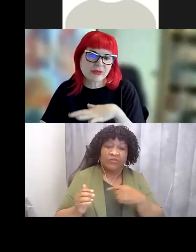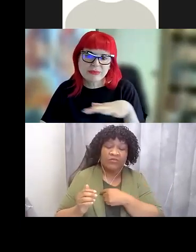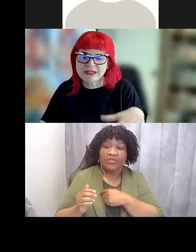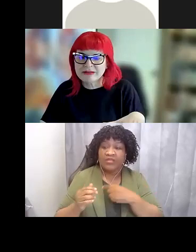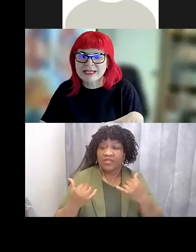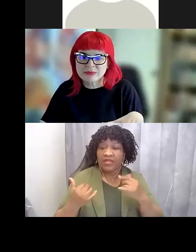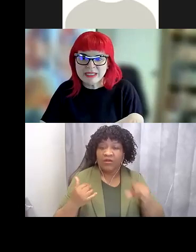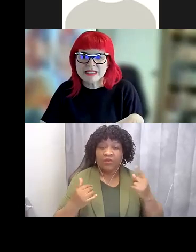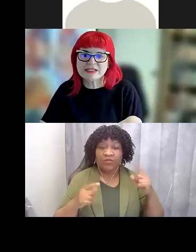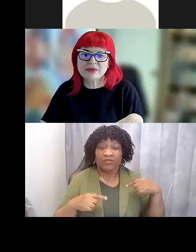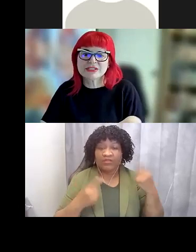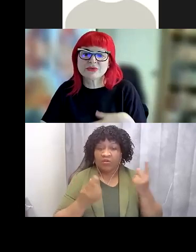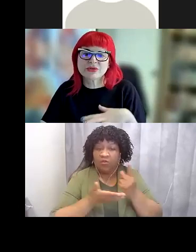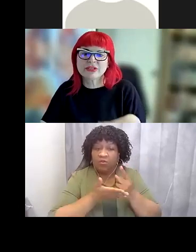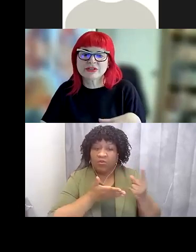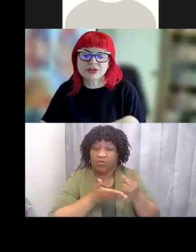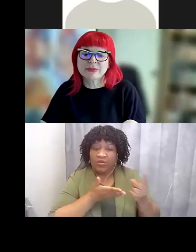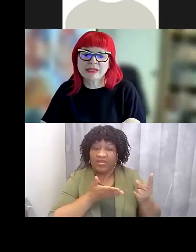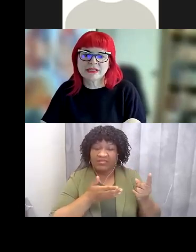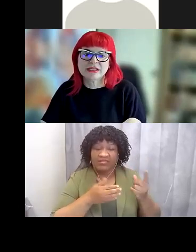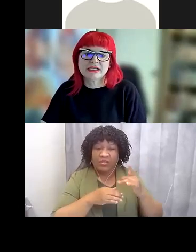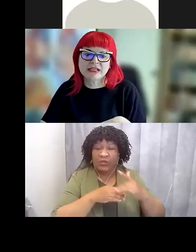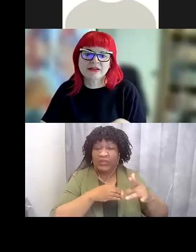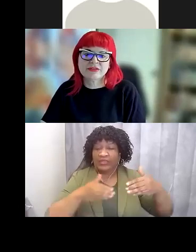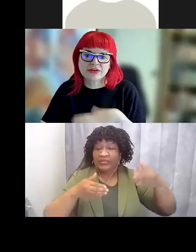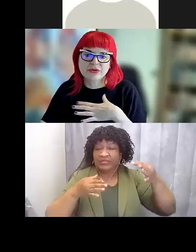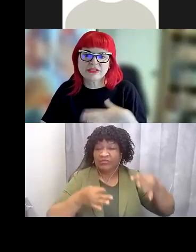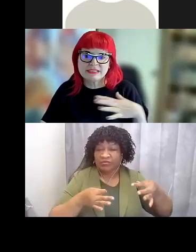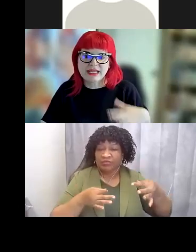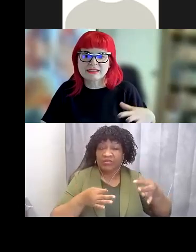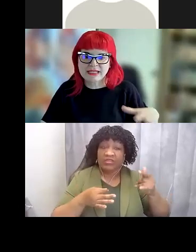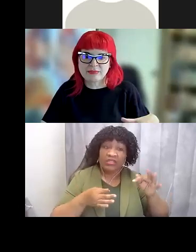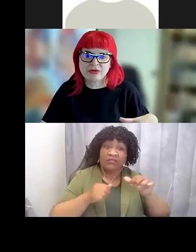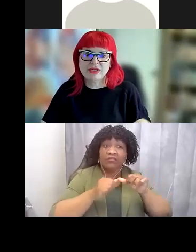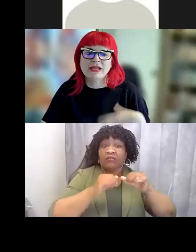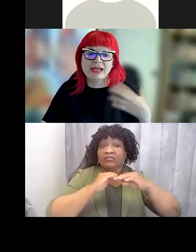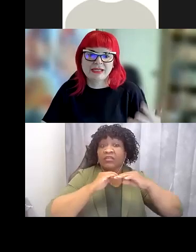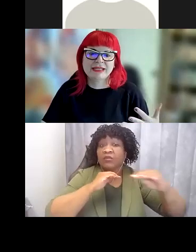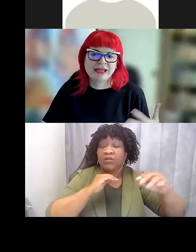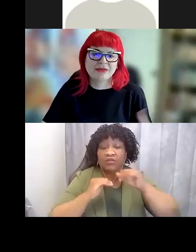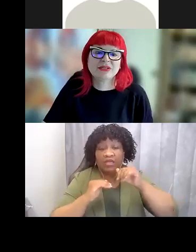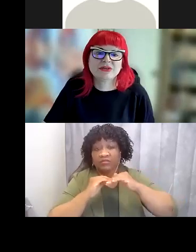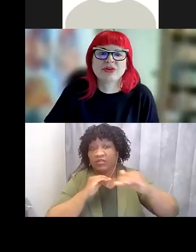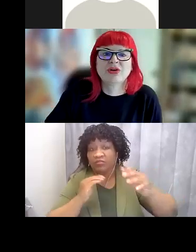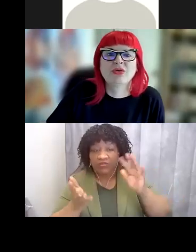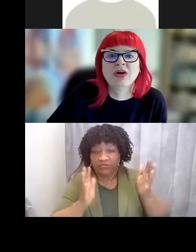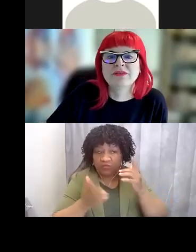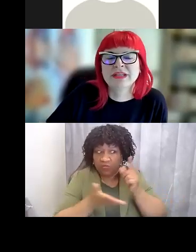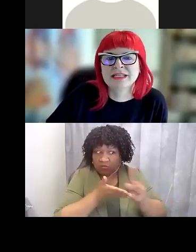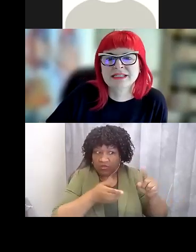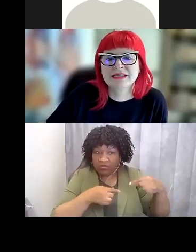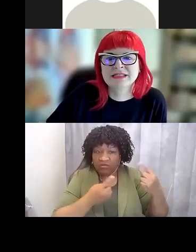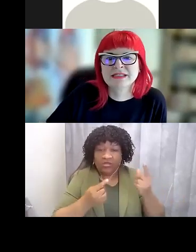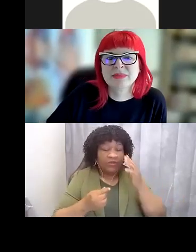that's only been in the last week, so it's too early to determine if they're going to stay stable. And again, we don't know all